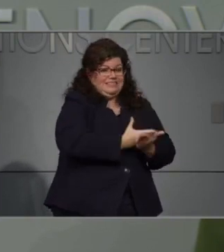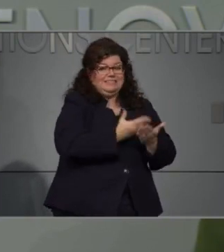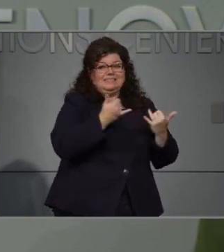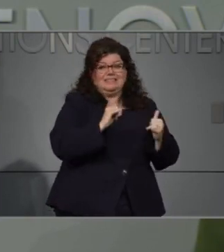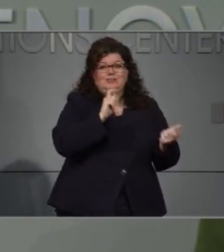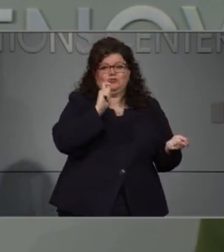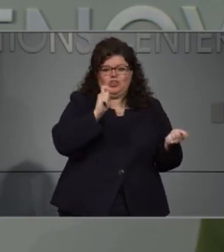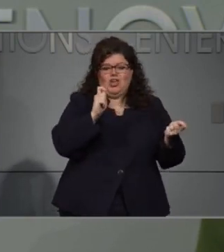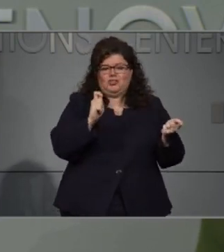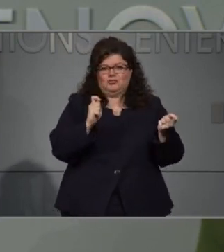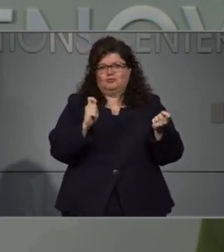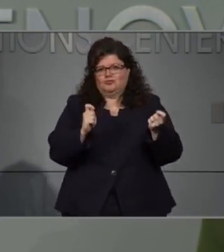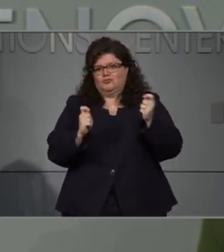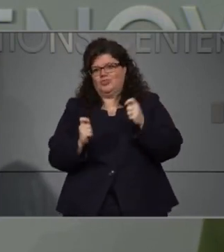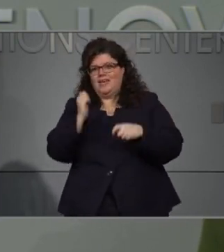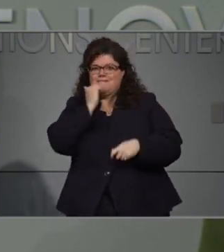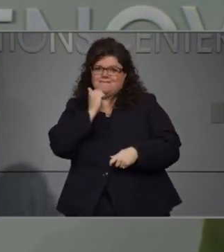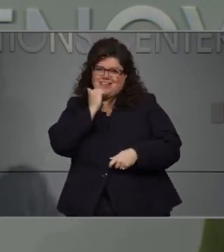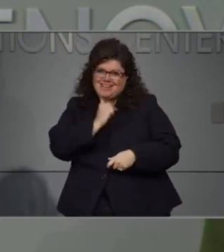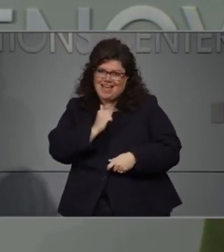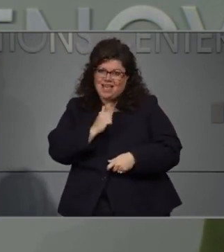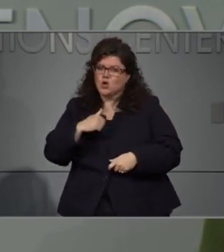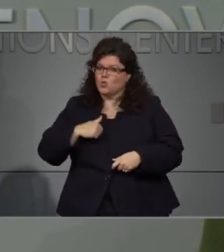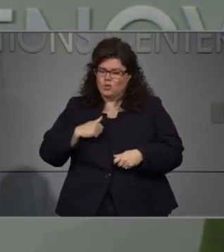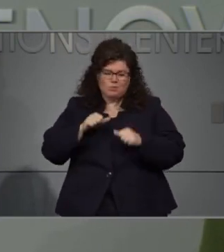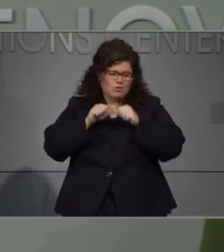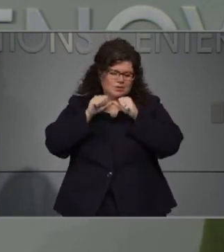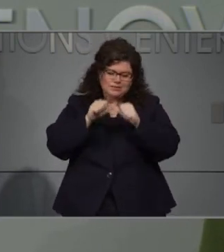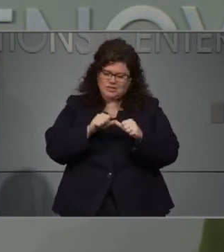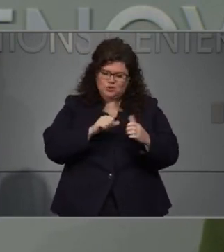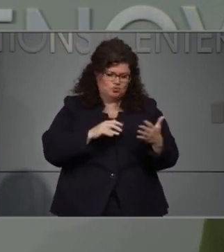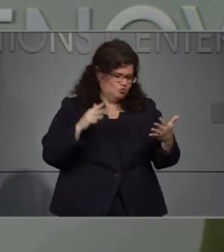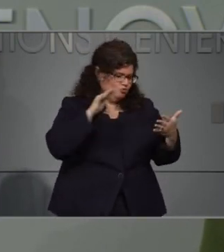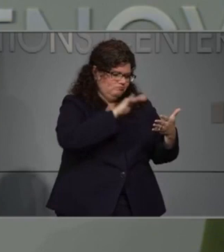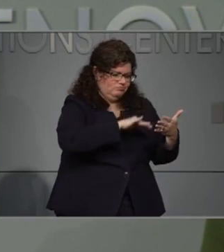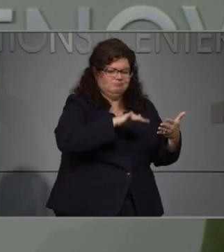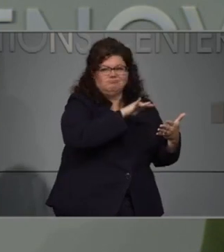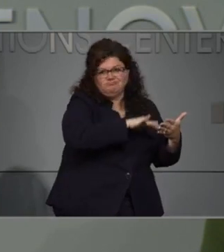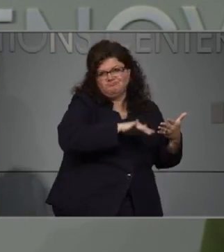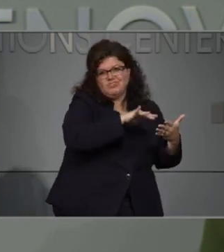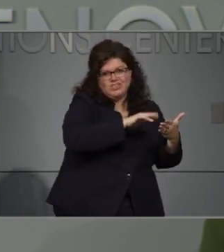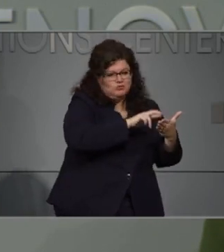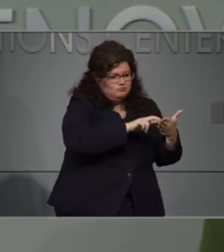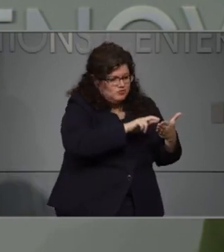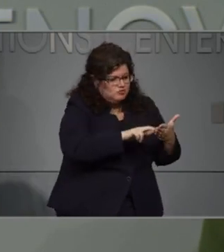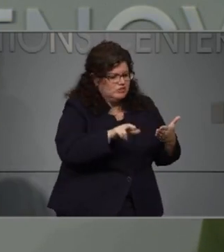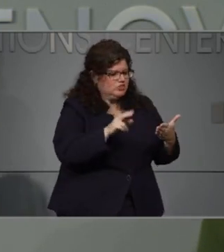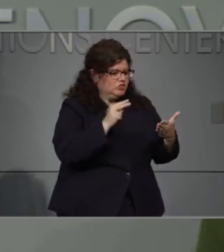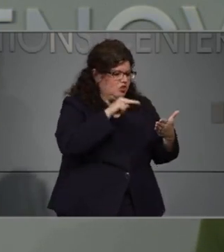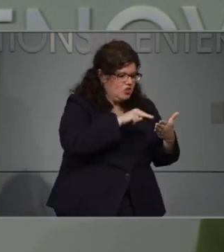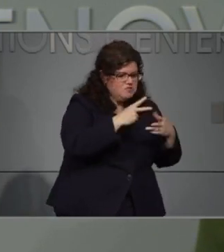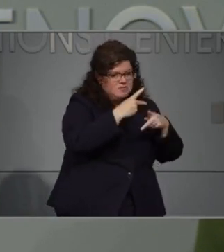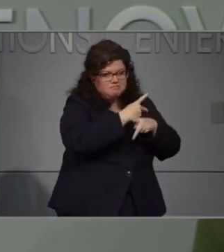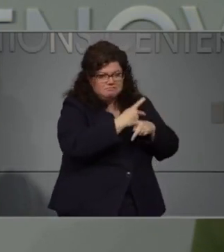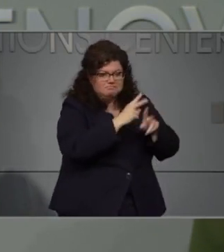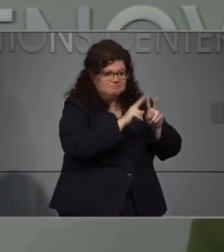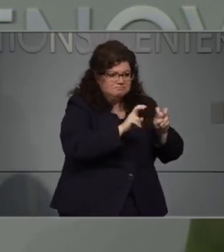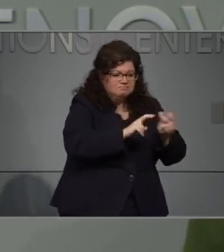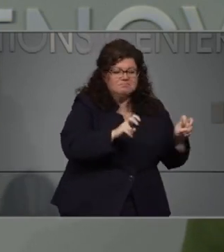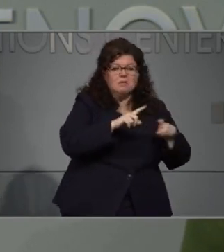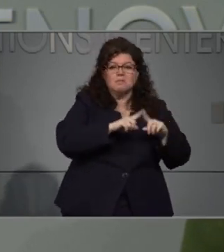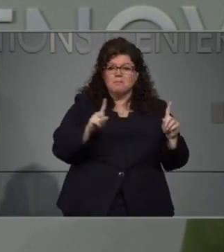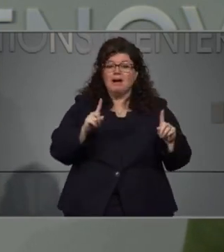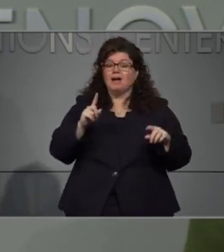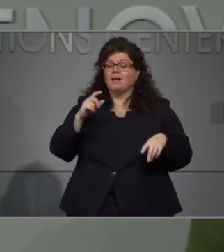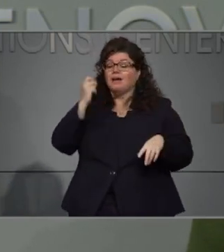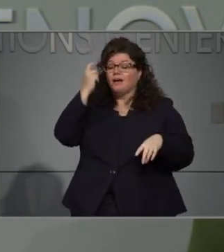so we will continue to look at that science and look at it, but we do know that it is less, and I hear your question